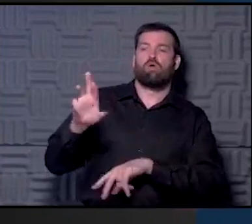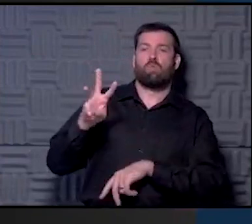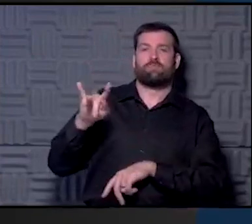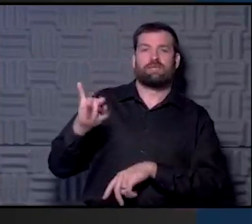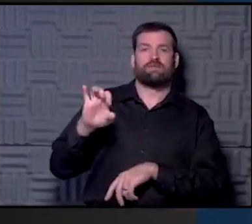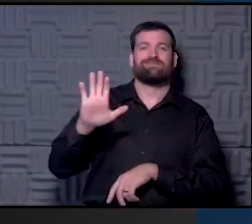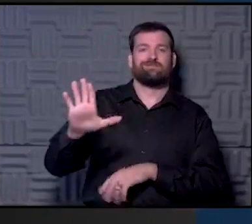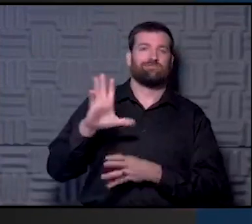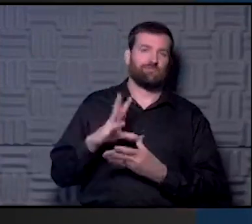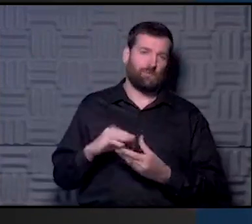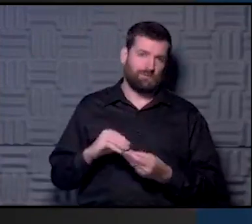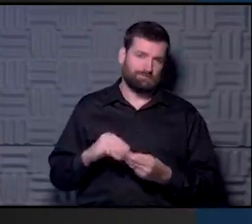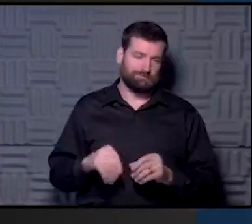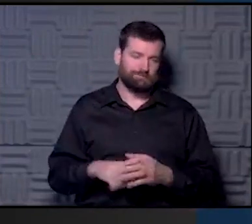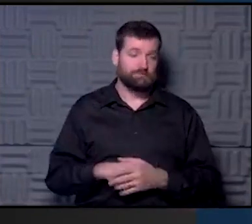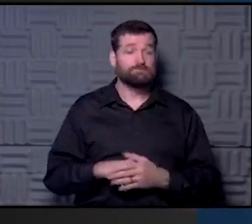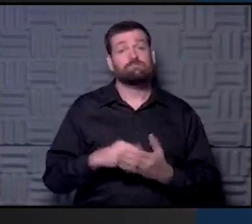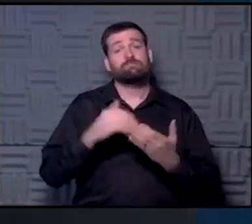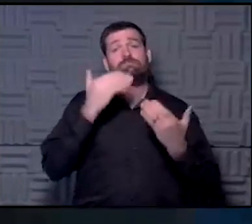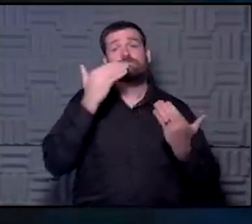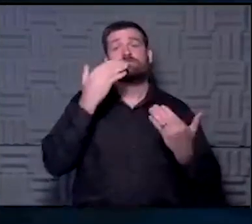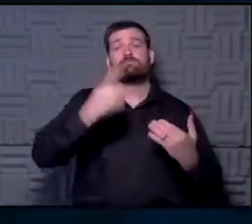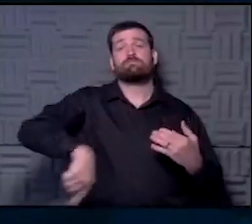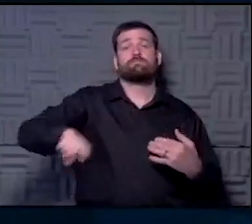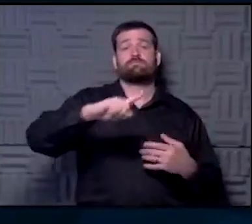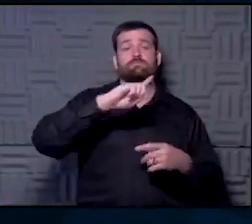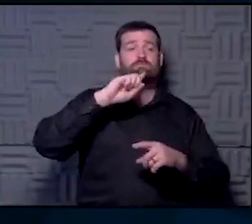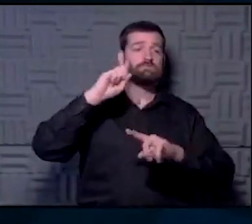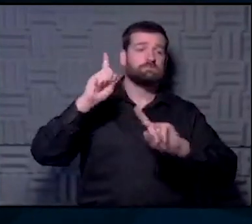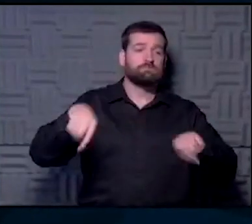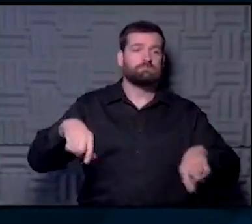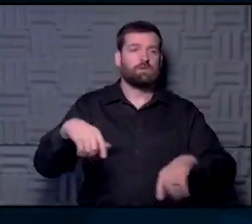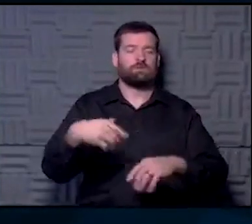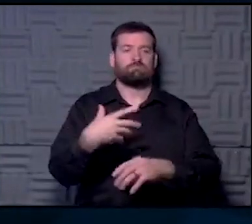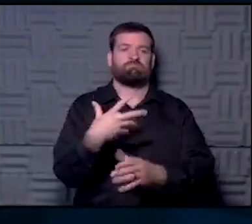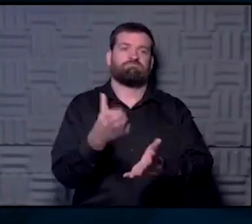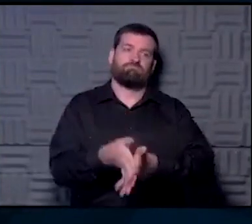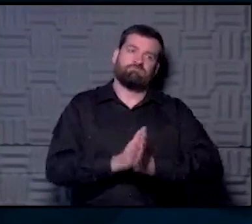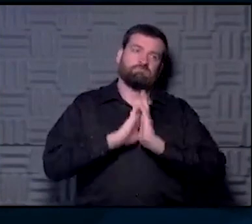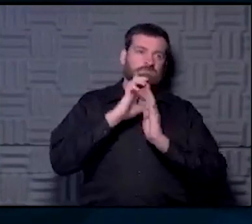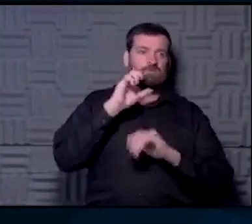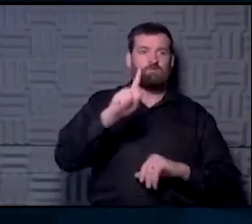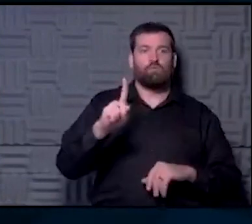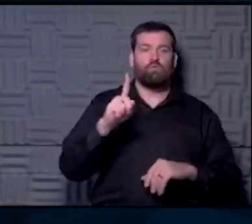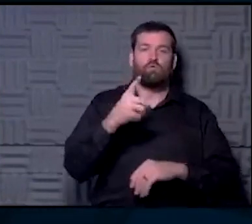her story. We want to say thanks to everybody who responded to a call for blood this week at the Church of the